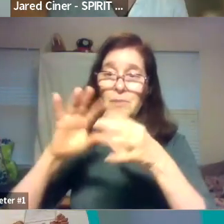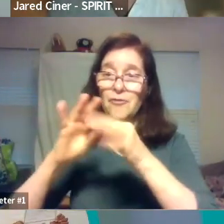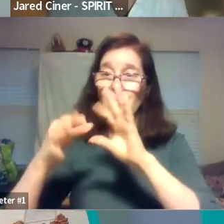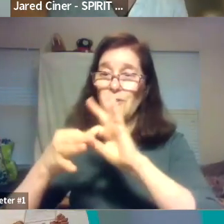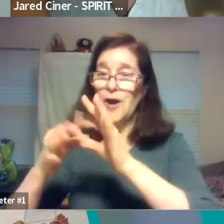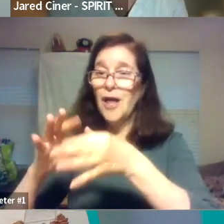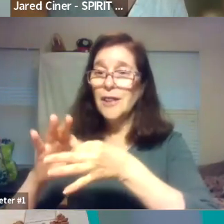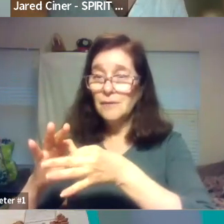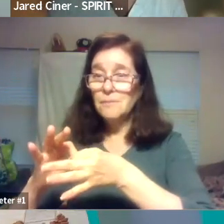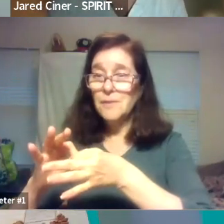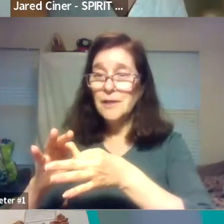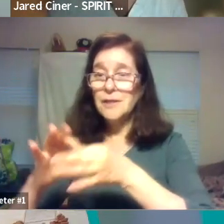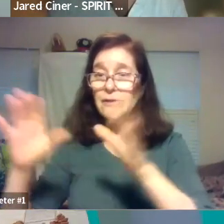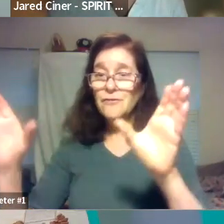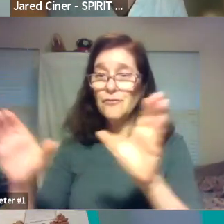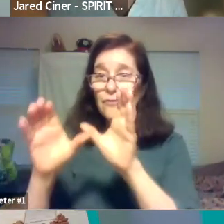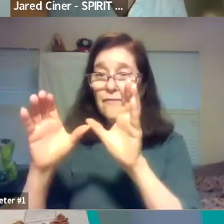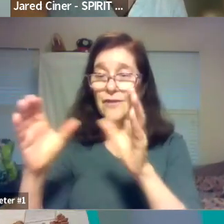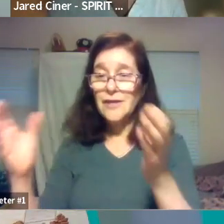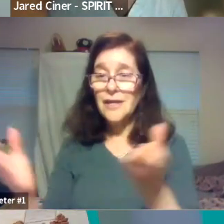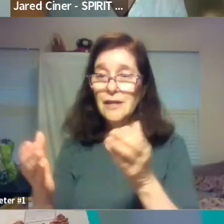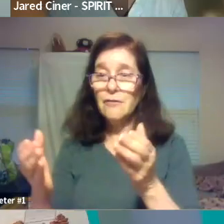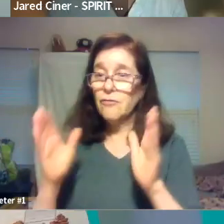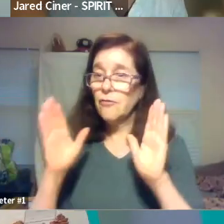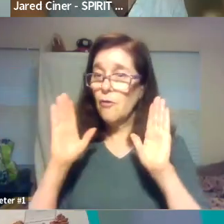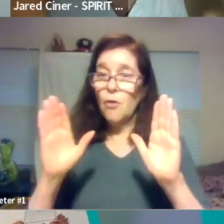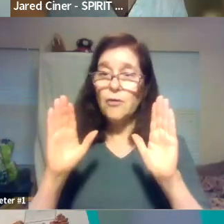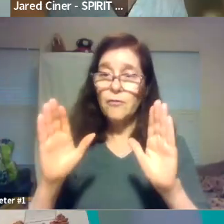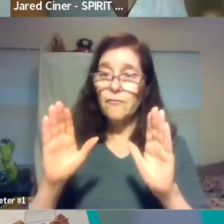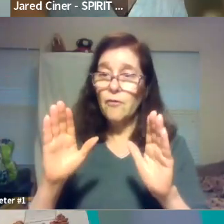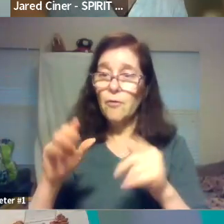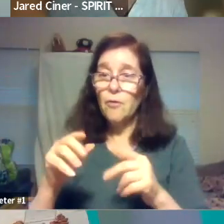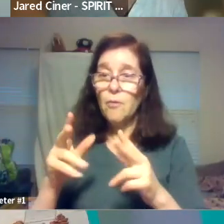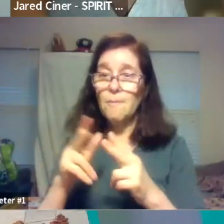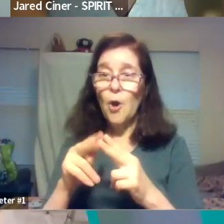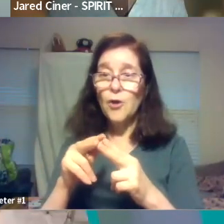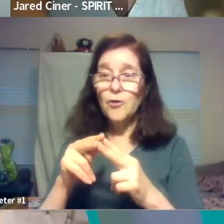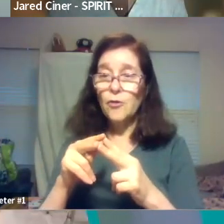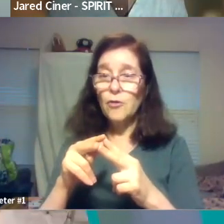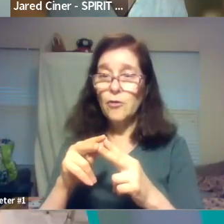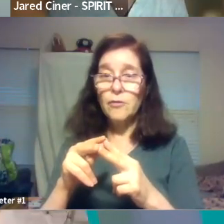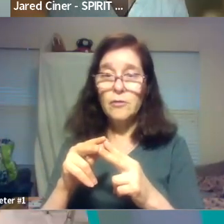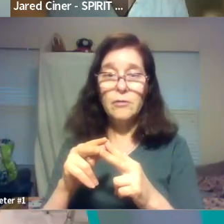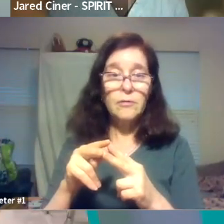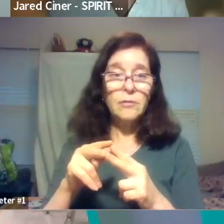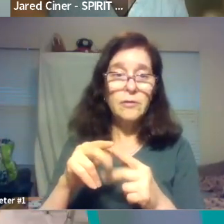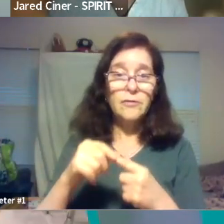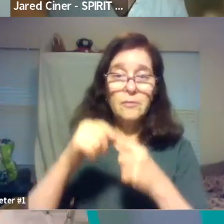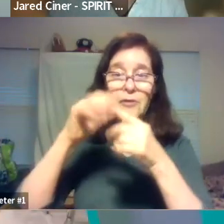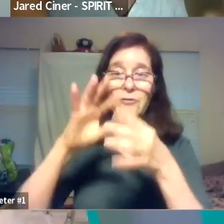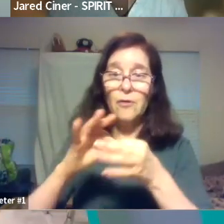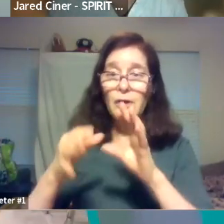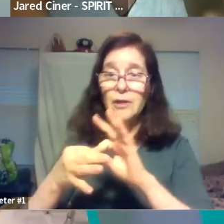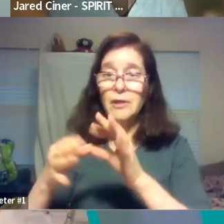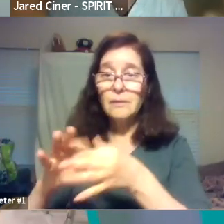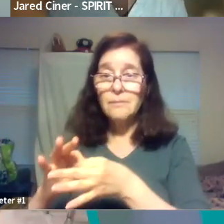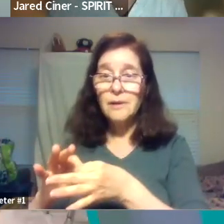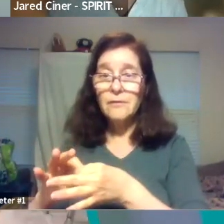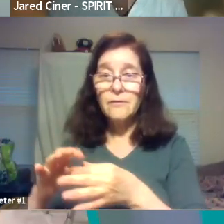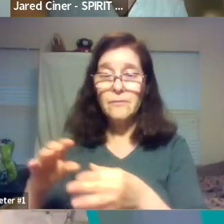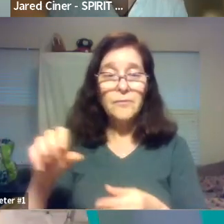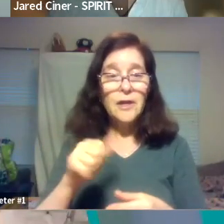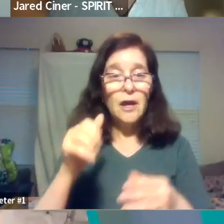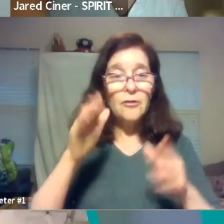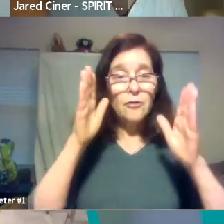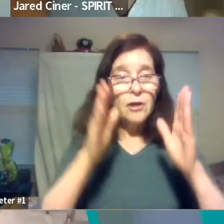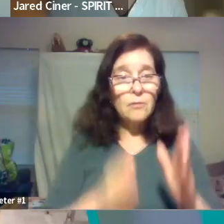John and Special Olympics for being such a great partner. Next slide, please. All right, the other in-person